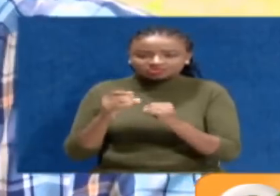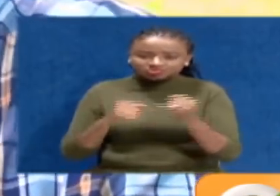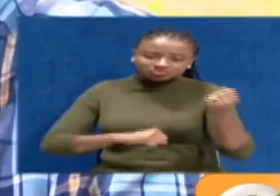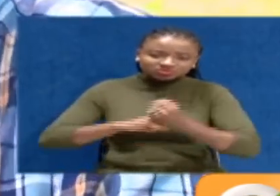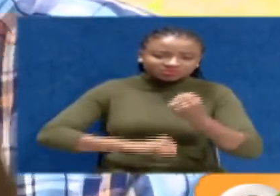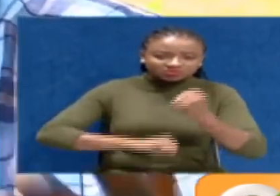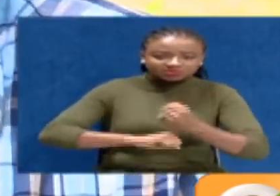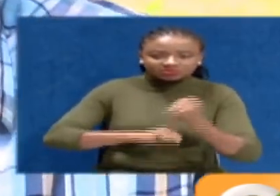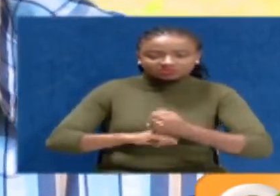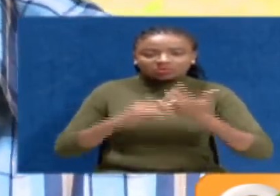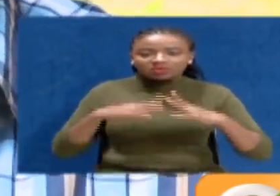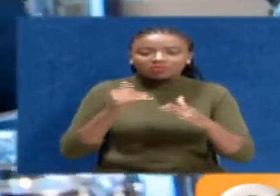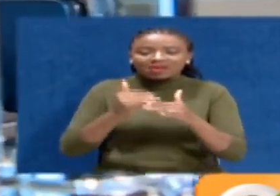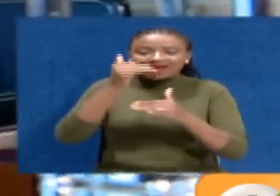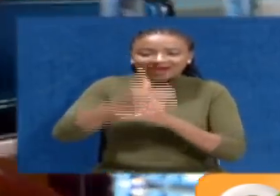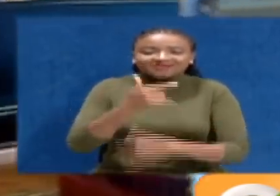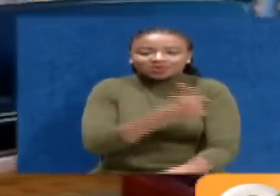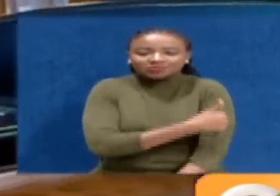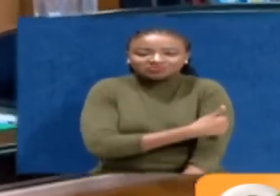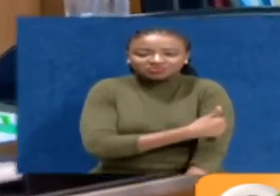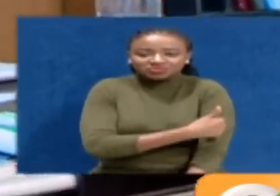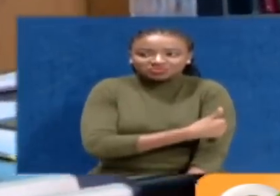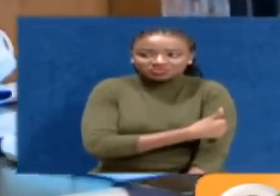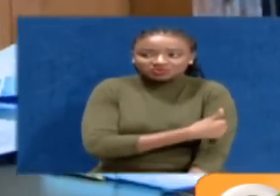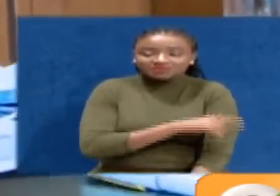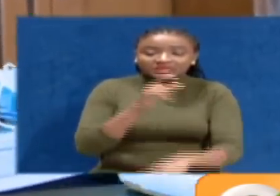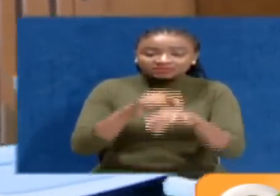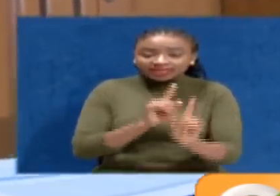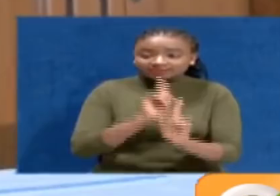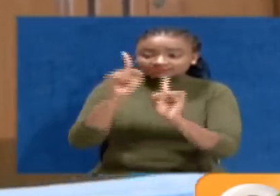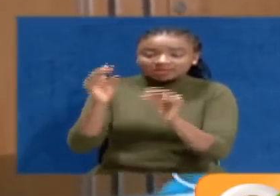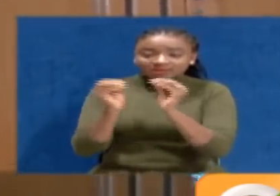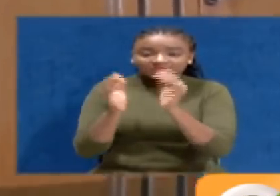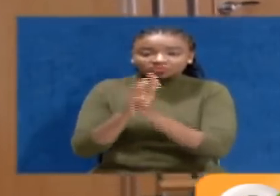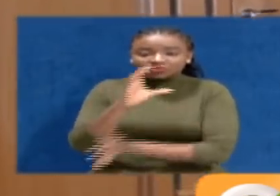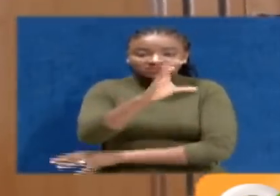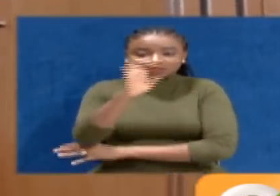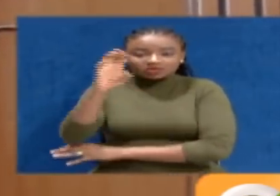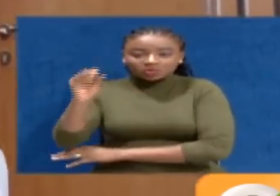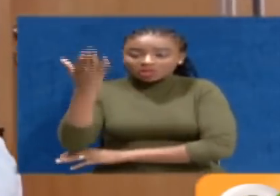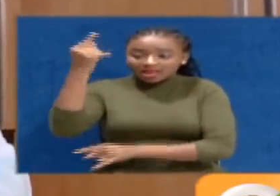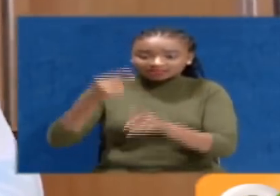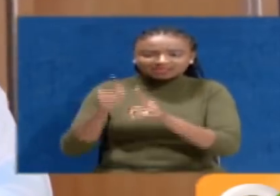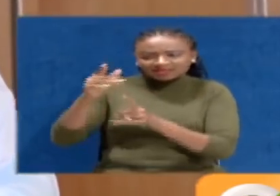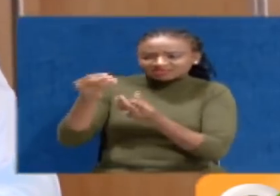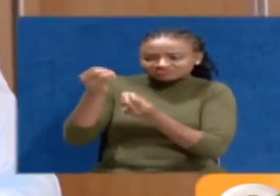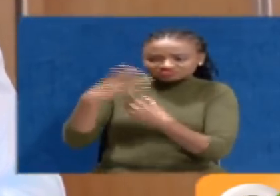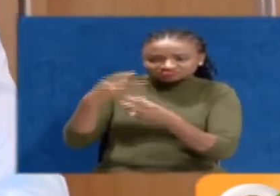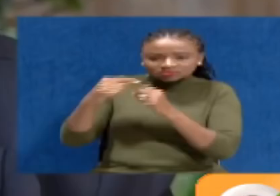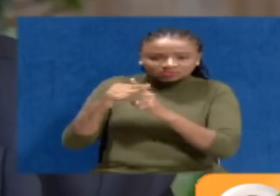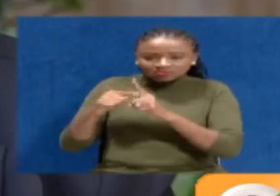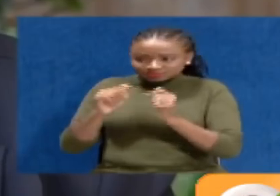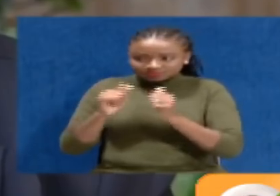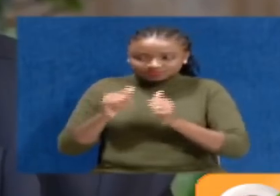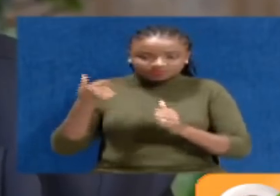for post-treatment housing. When we went to meet with the CEO last year, he was very positive, and he asked us to do some